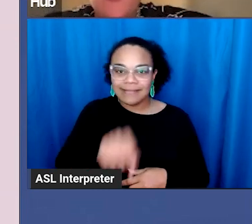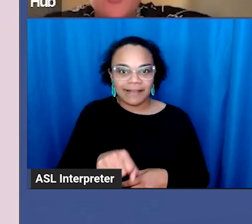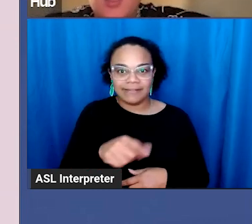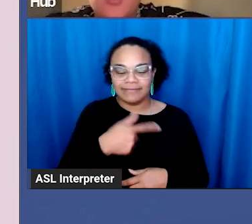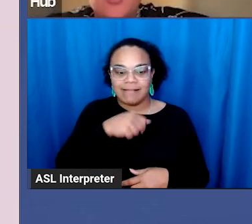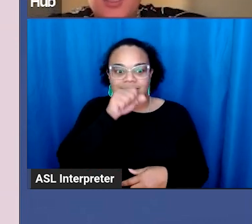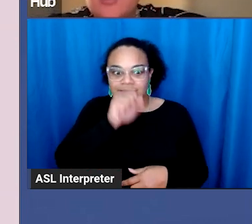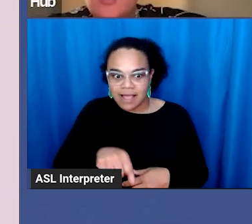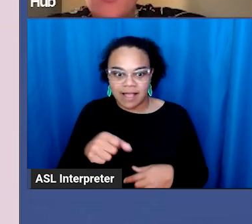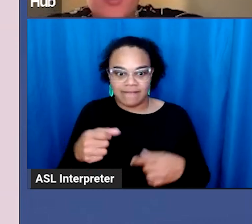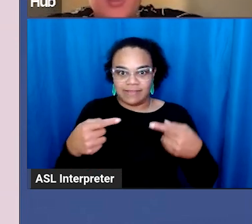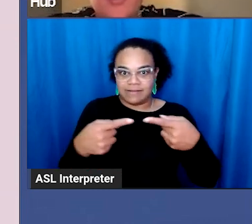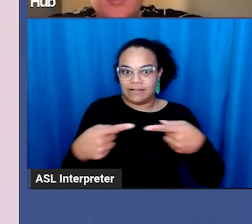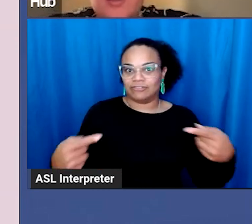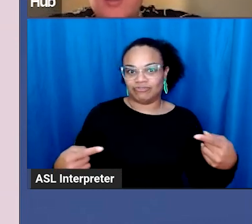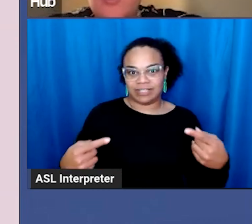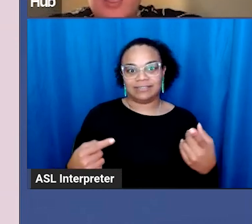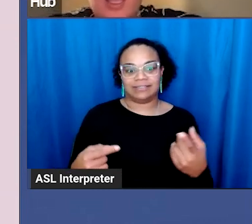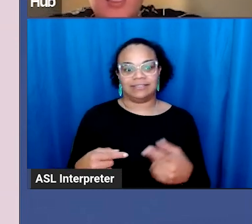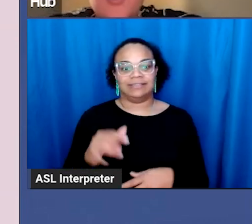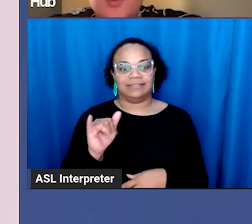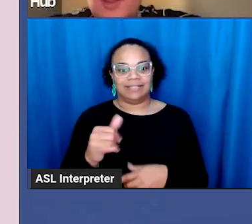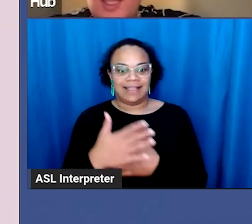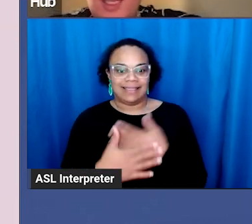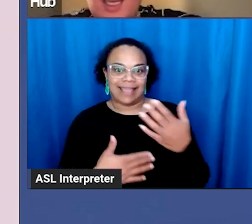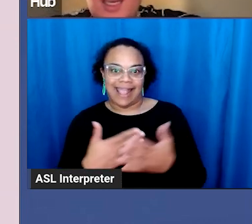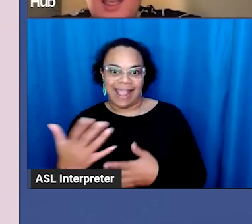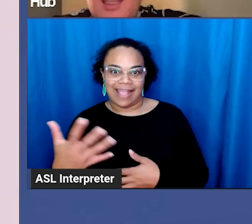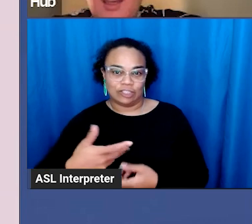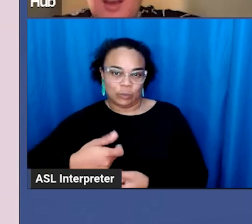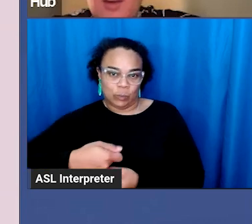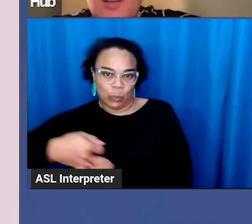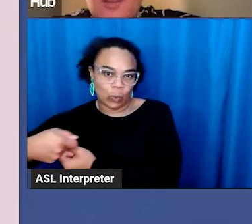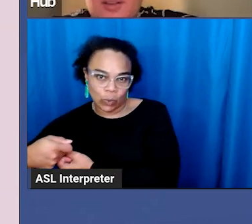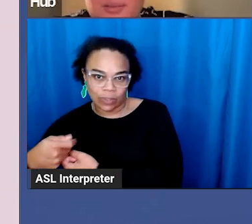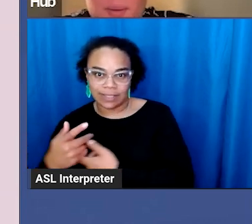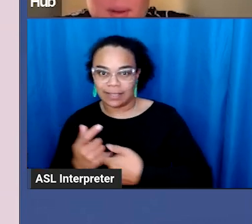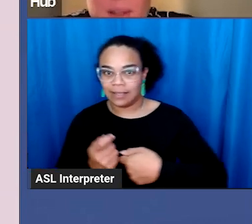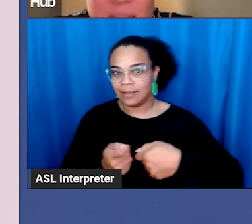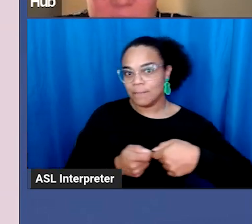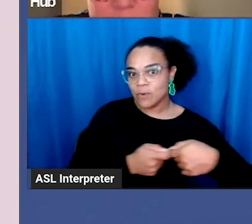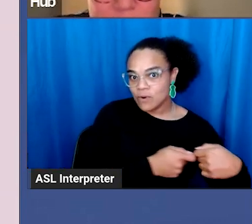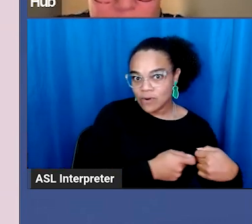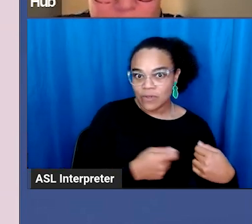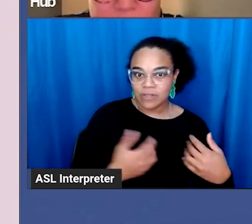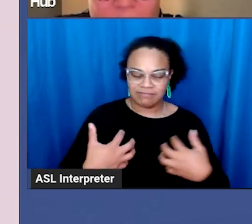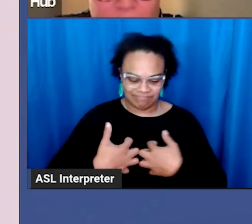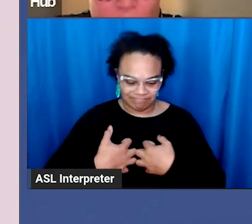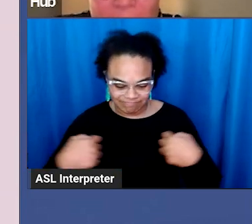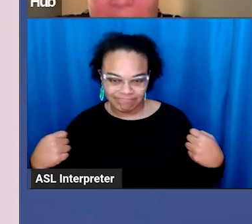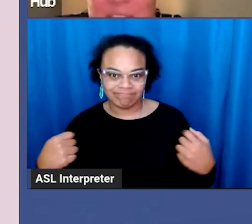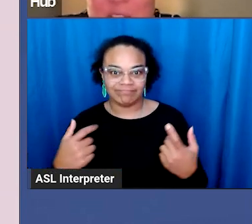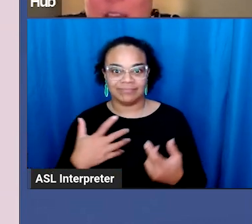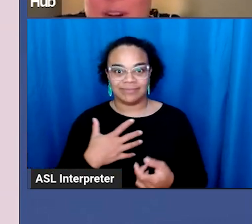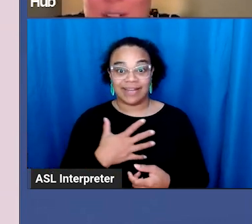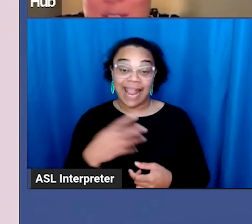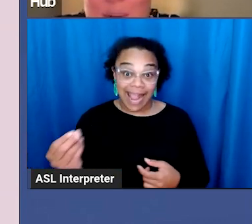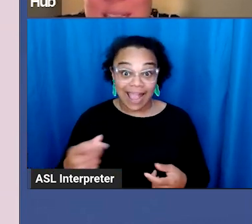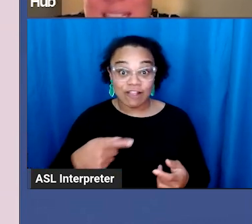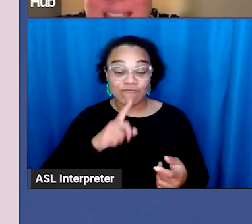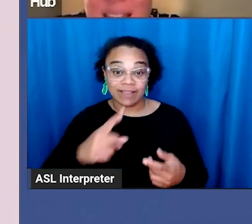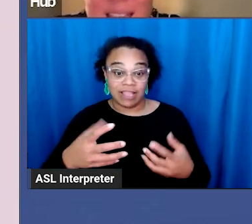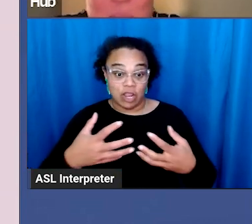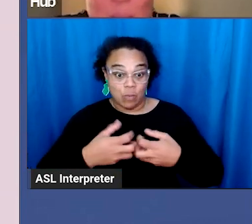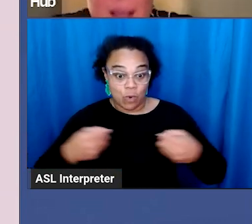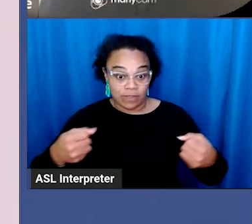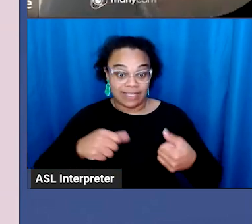I love this contrast of like the hands pulling, pulling at you and pulling at each other too.